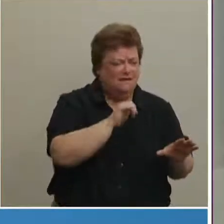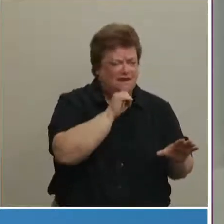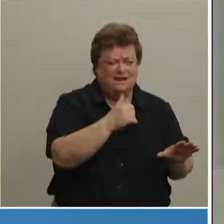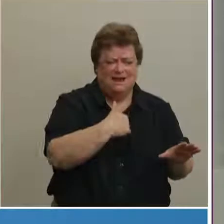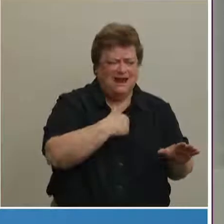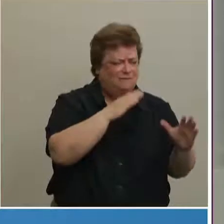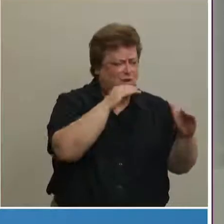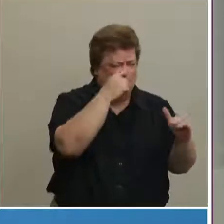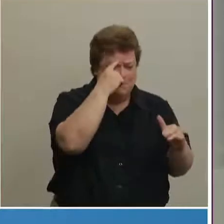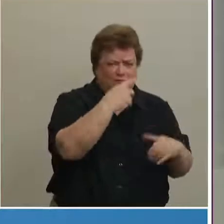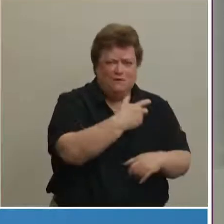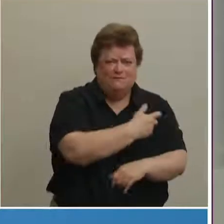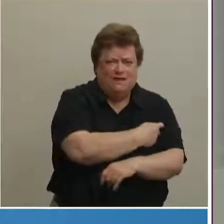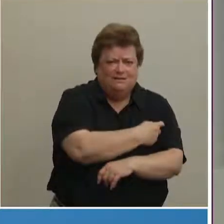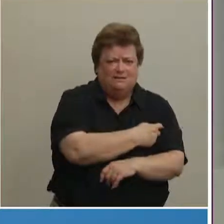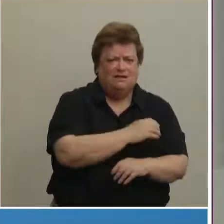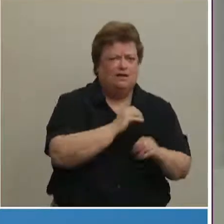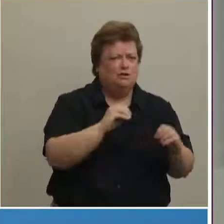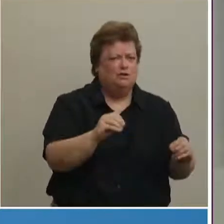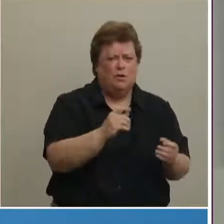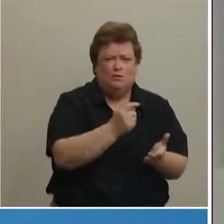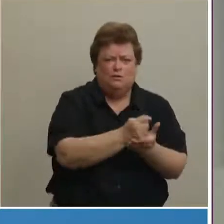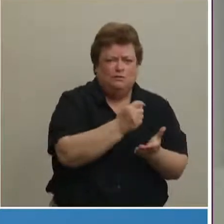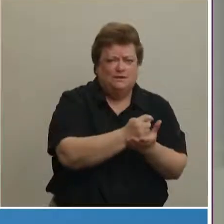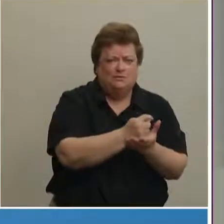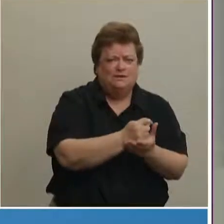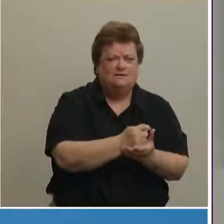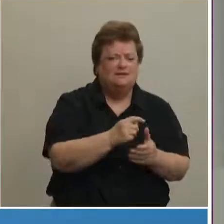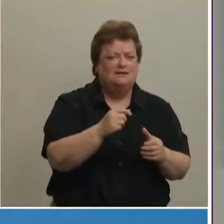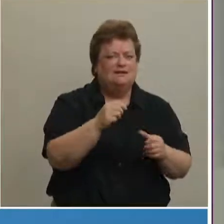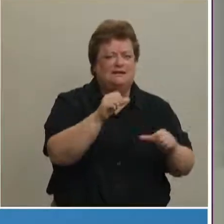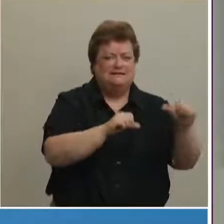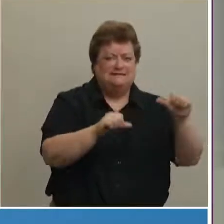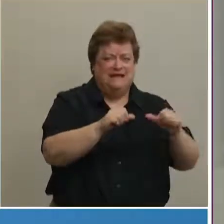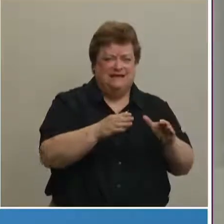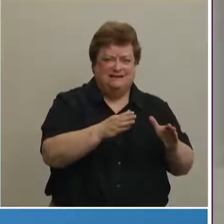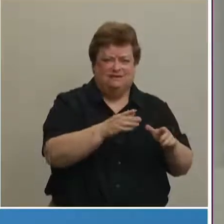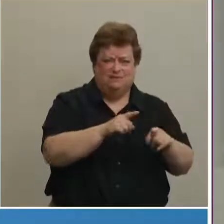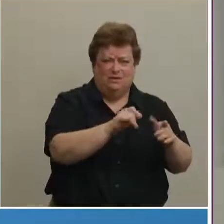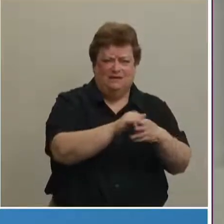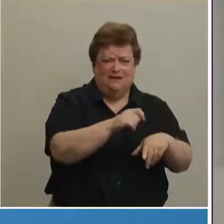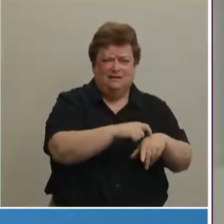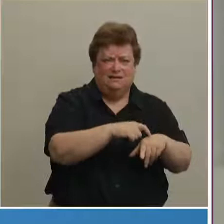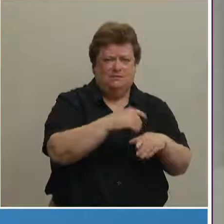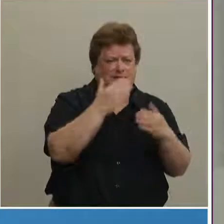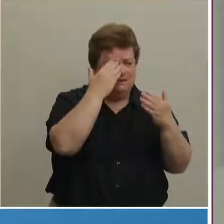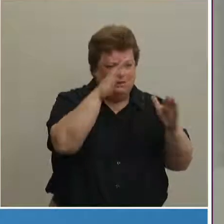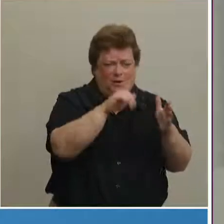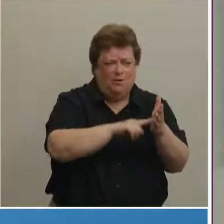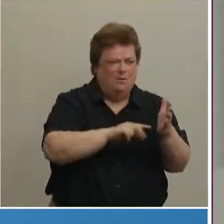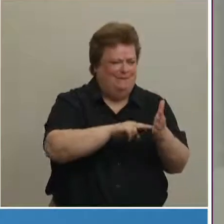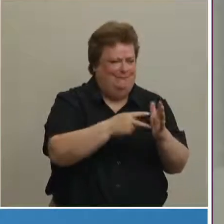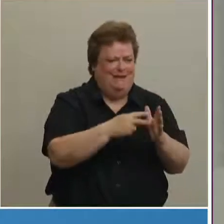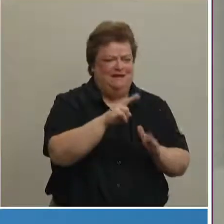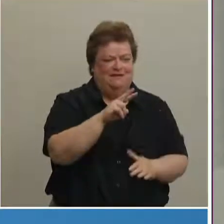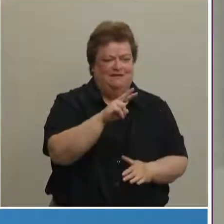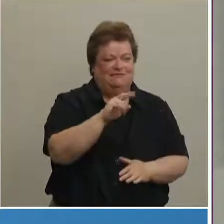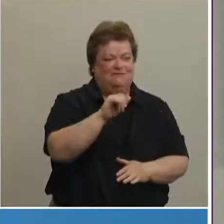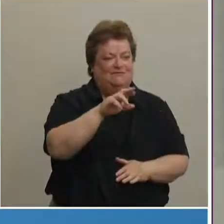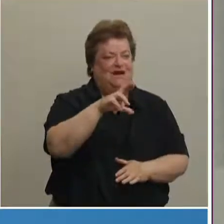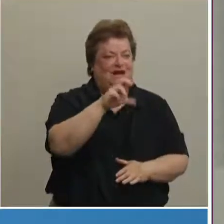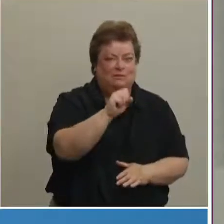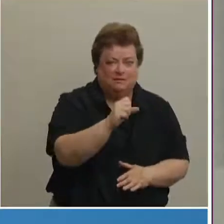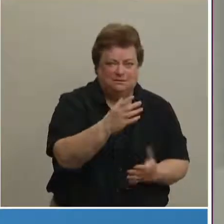vaccine, and there were no therapeutic treatments. Scientists at that time did not even know exactly what a virus was.